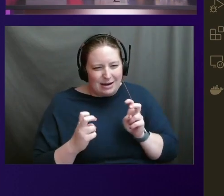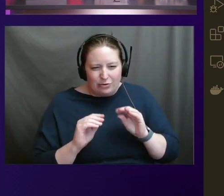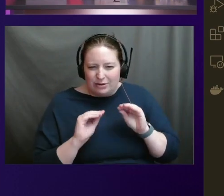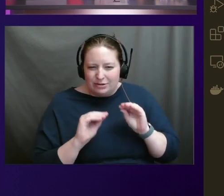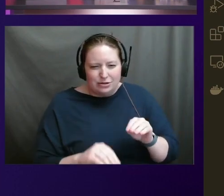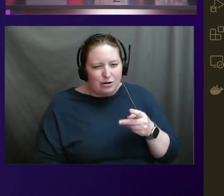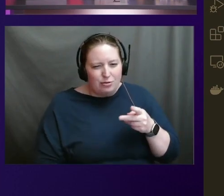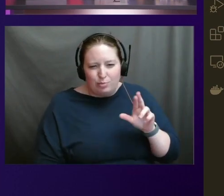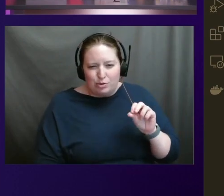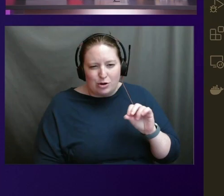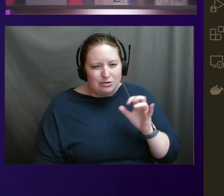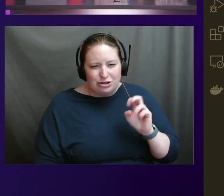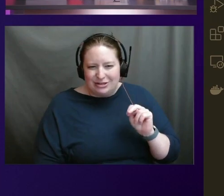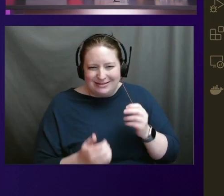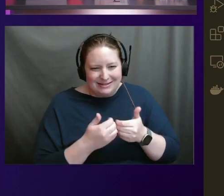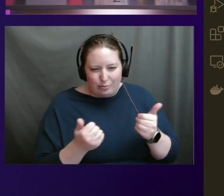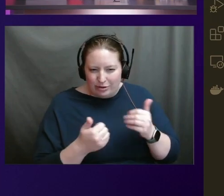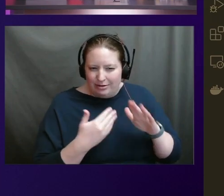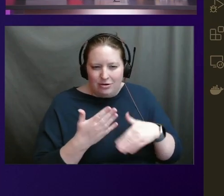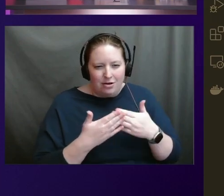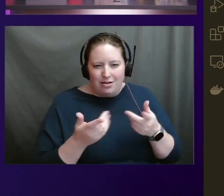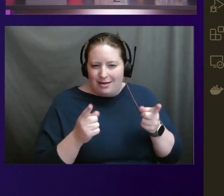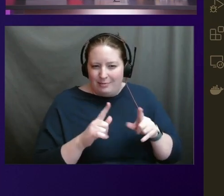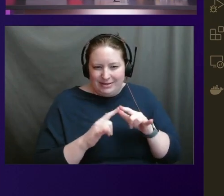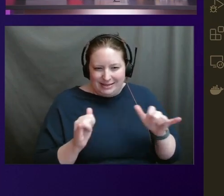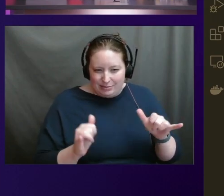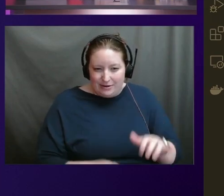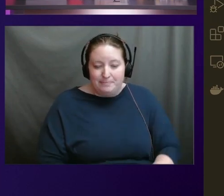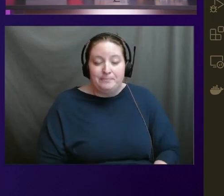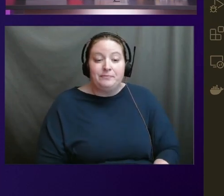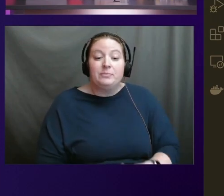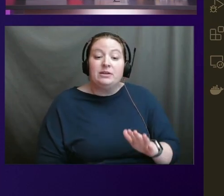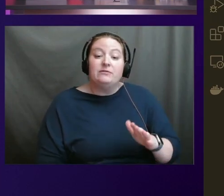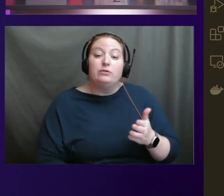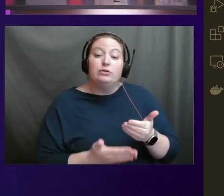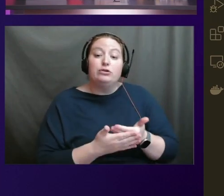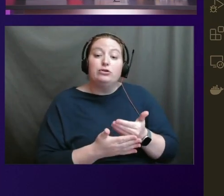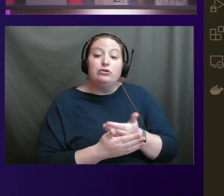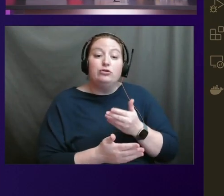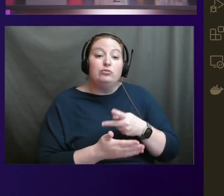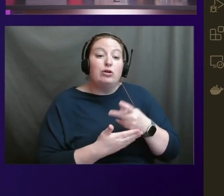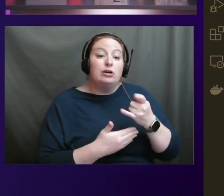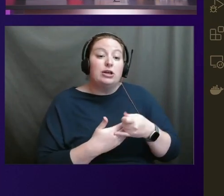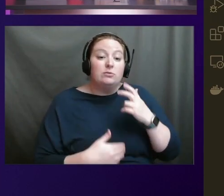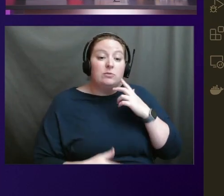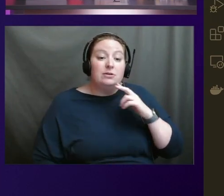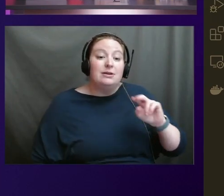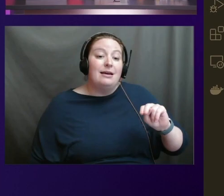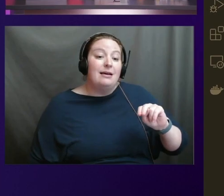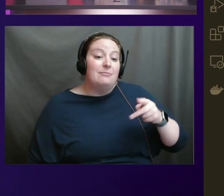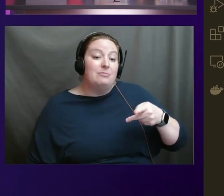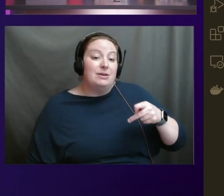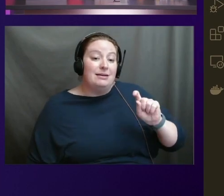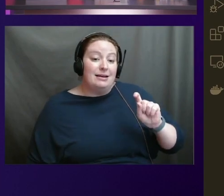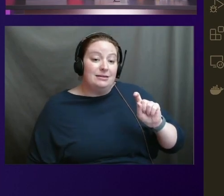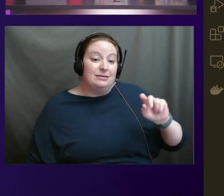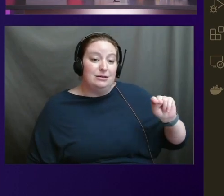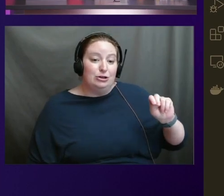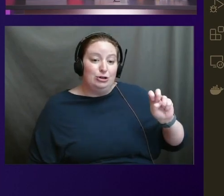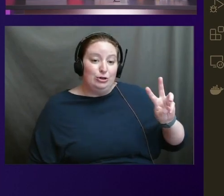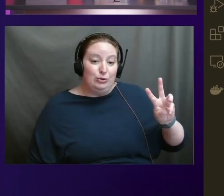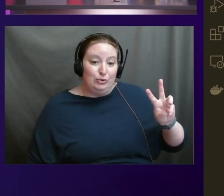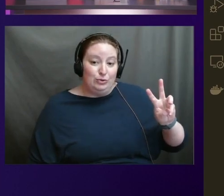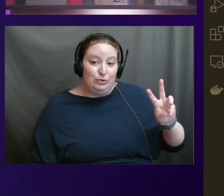all happens in one. So to create a new project, we'll do npx new,